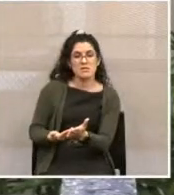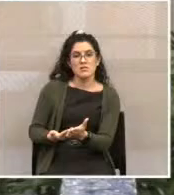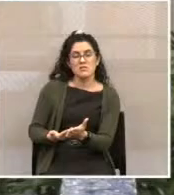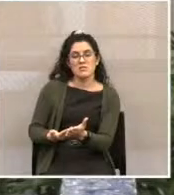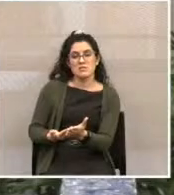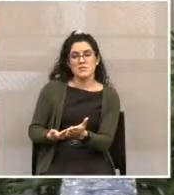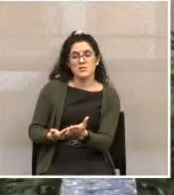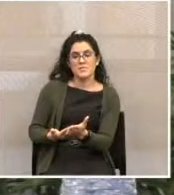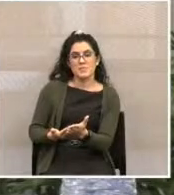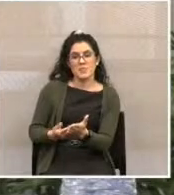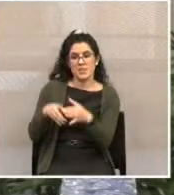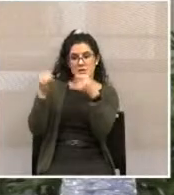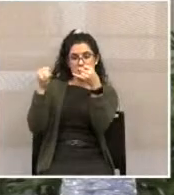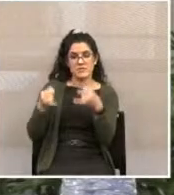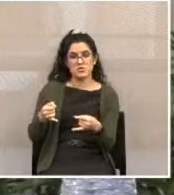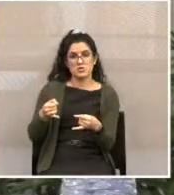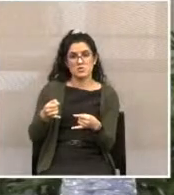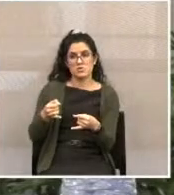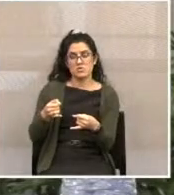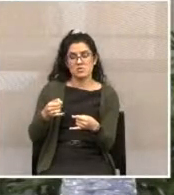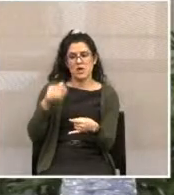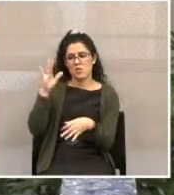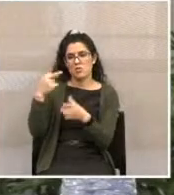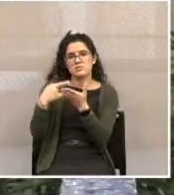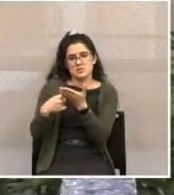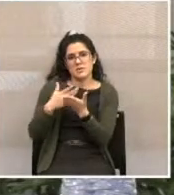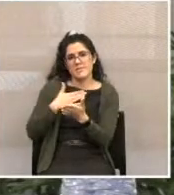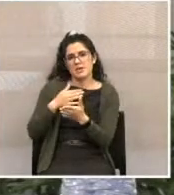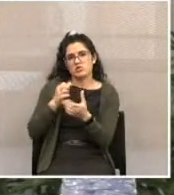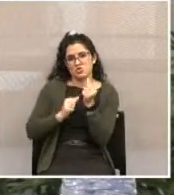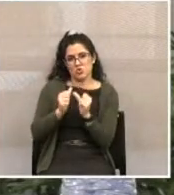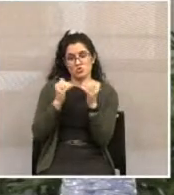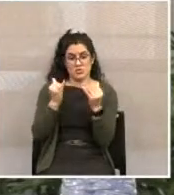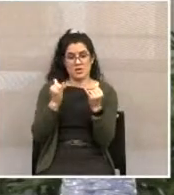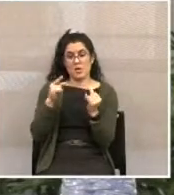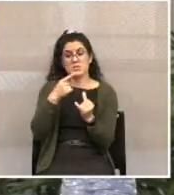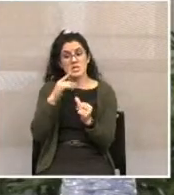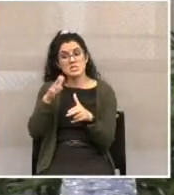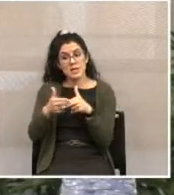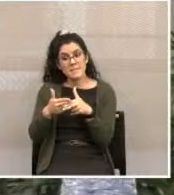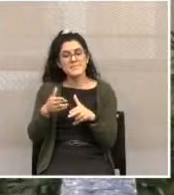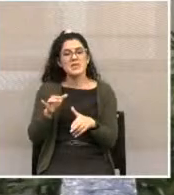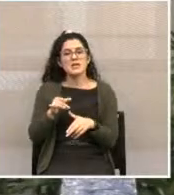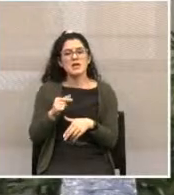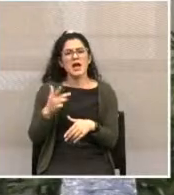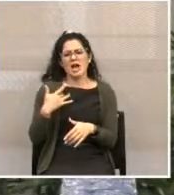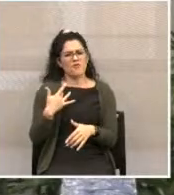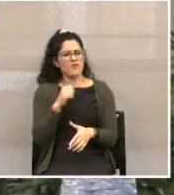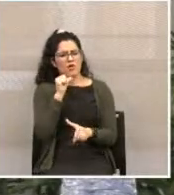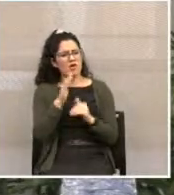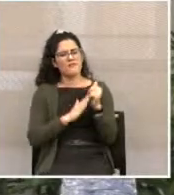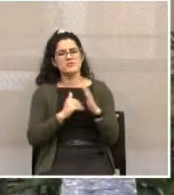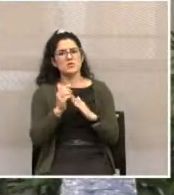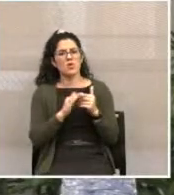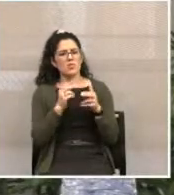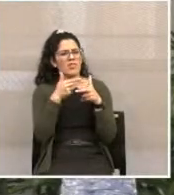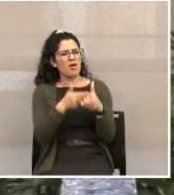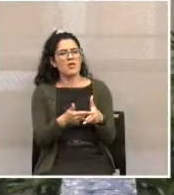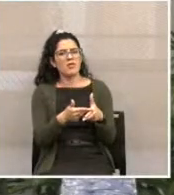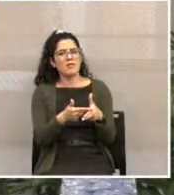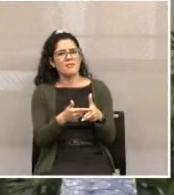the individual, which I'm going to talk about it in my show today, the individual, and I'll mention his name, said, I don't feel comfortable with calling